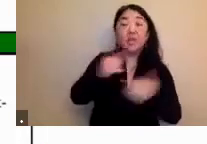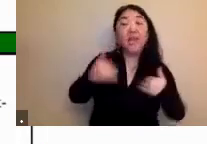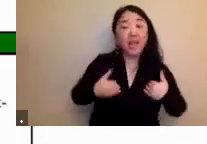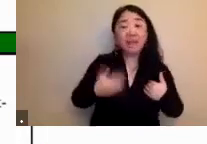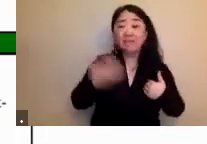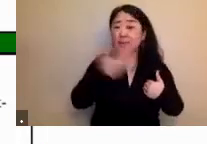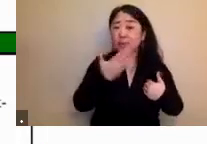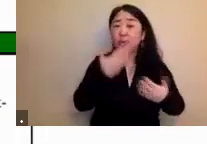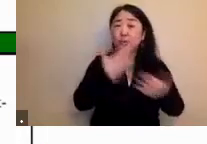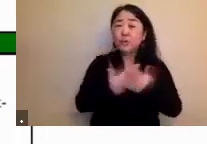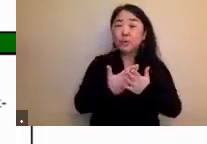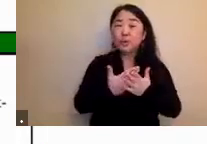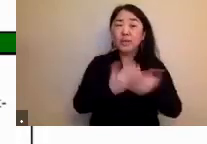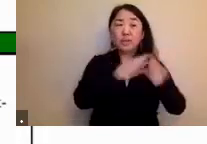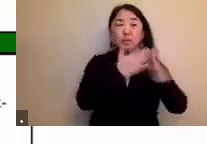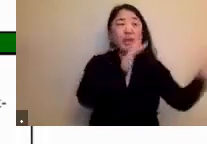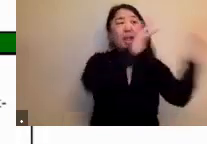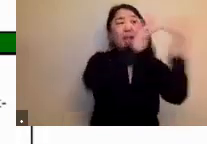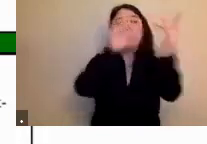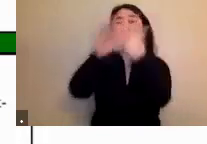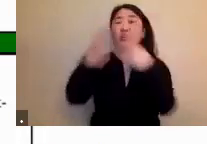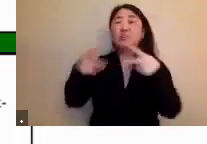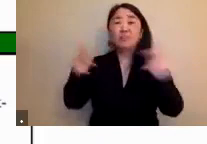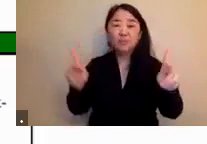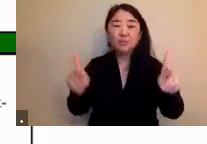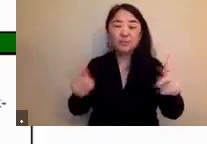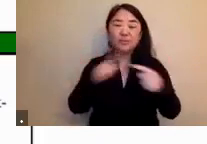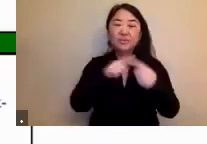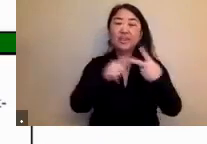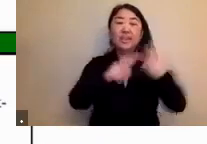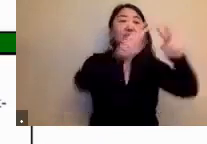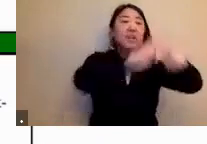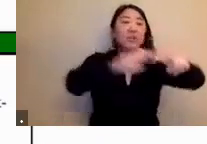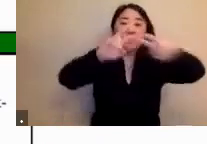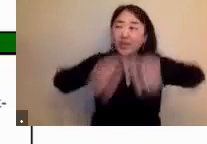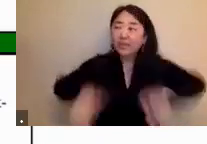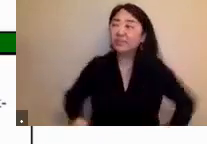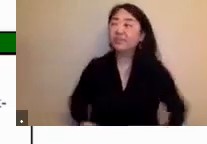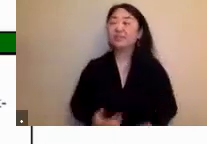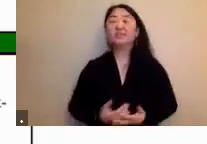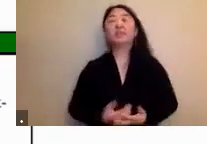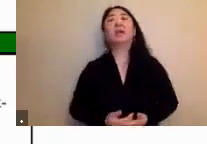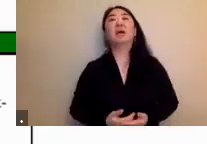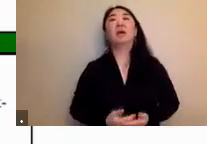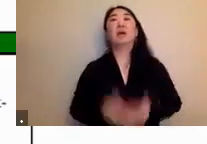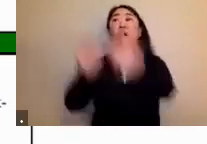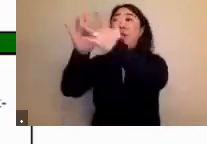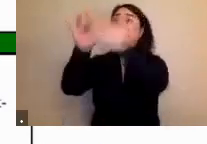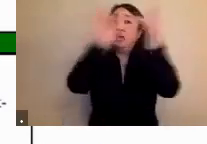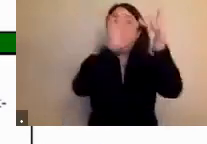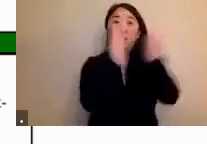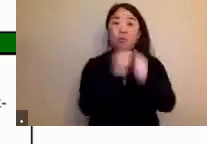to reach out to the communities. There's evaluations, there's reach out to municipal